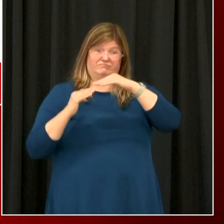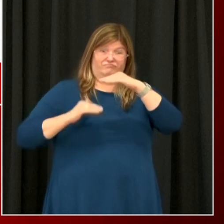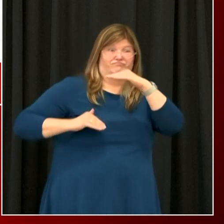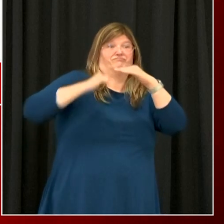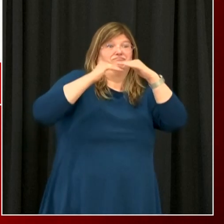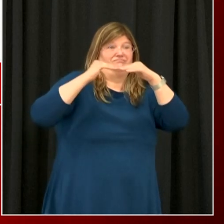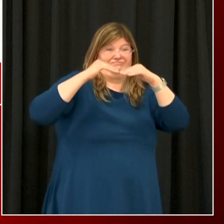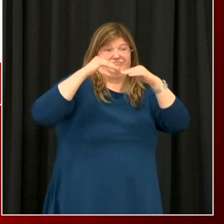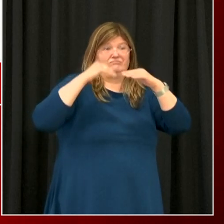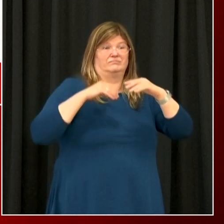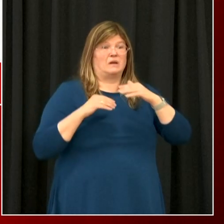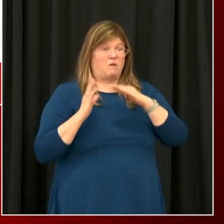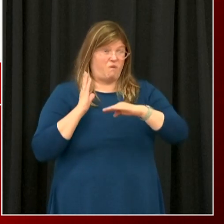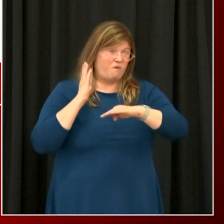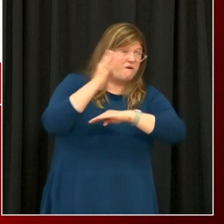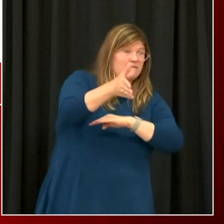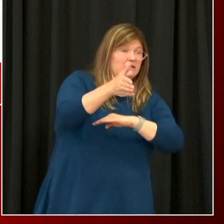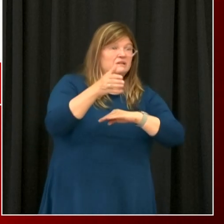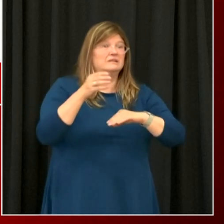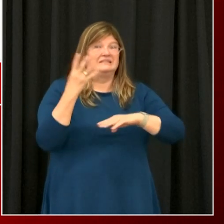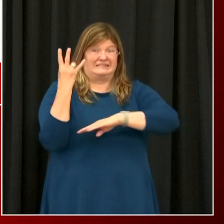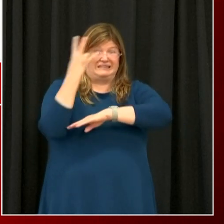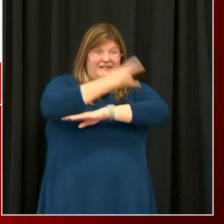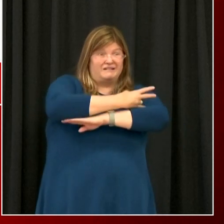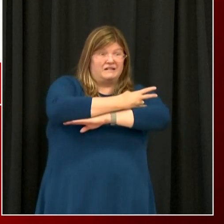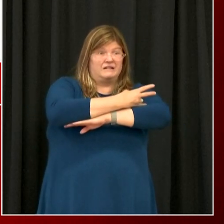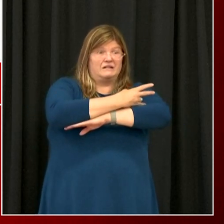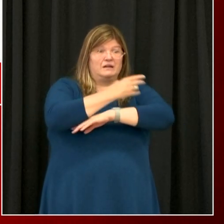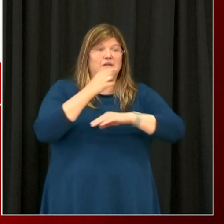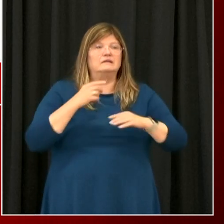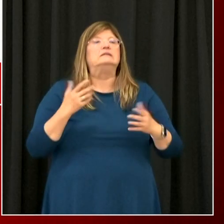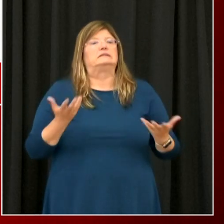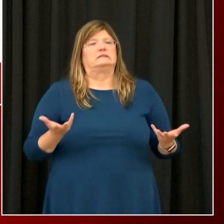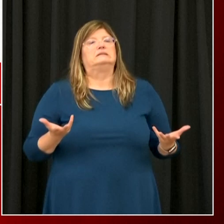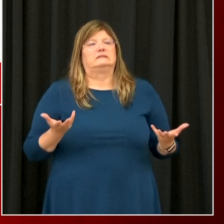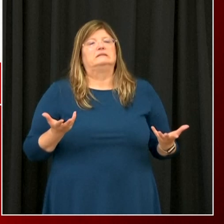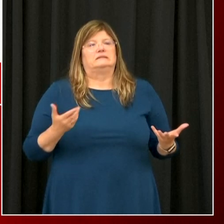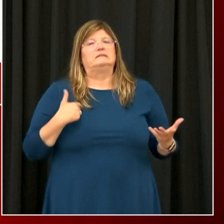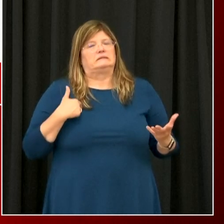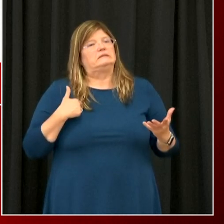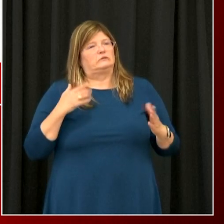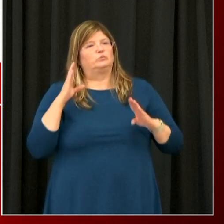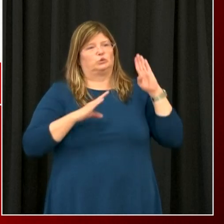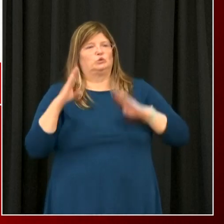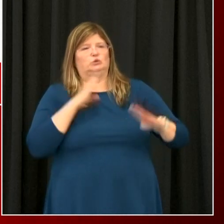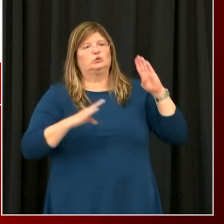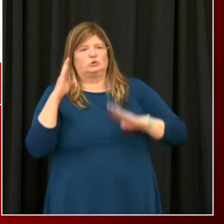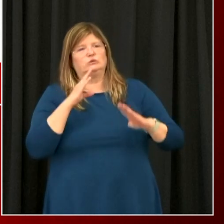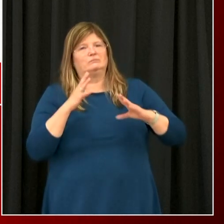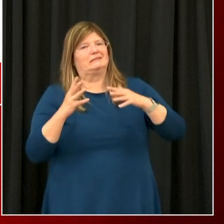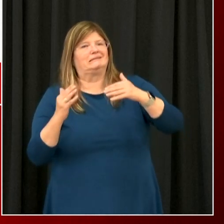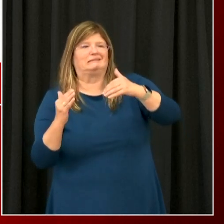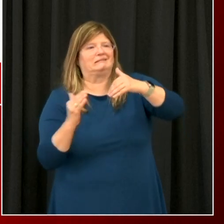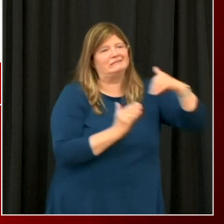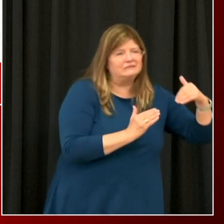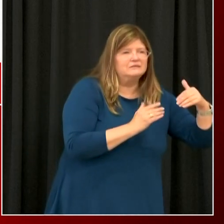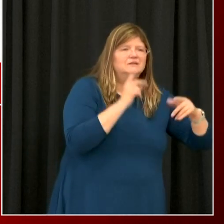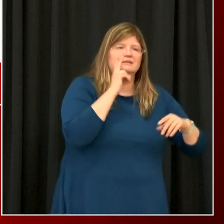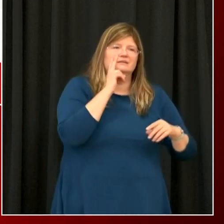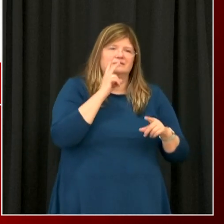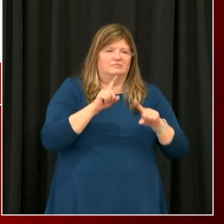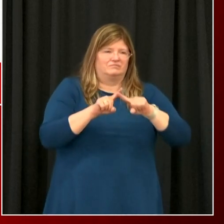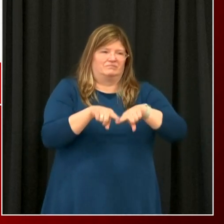days, we would have consideration for implementing possible interventions around our healthcare